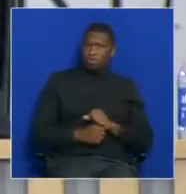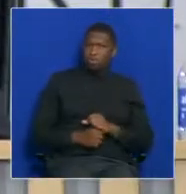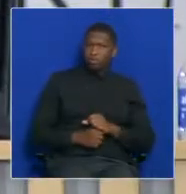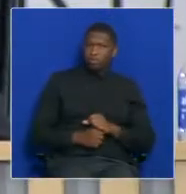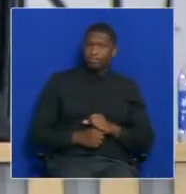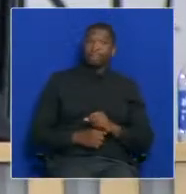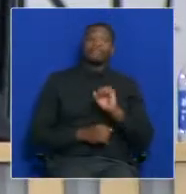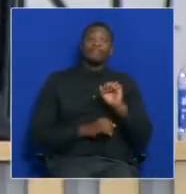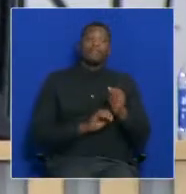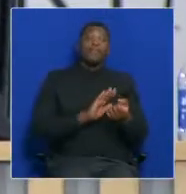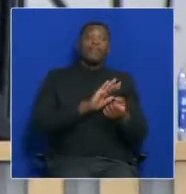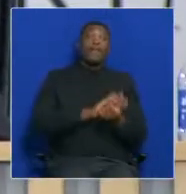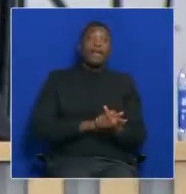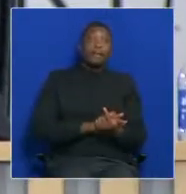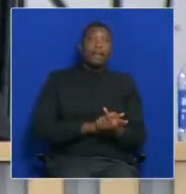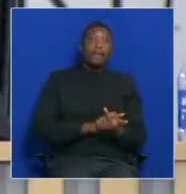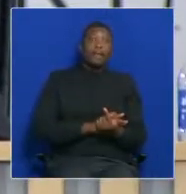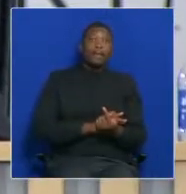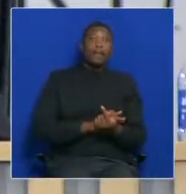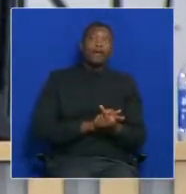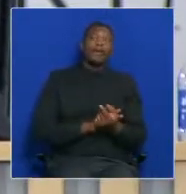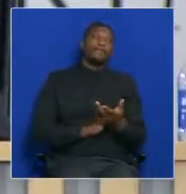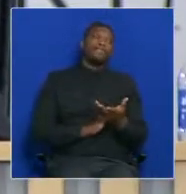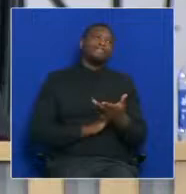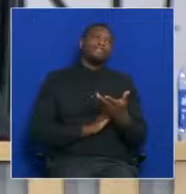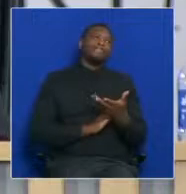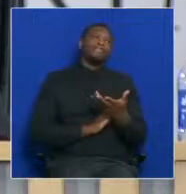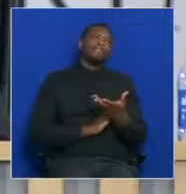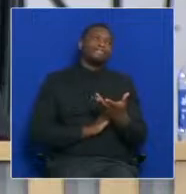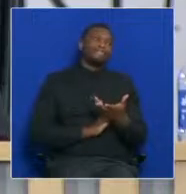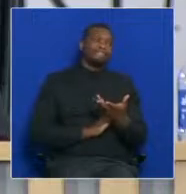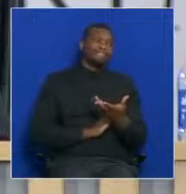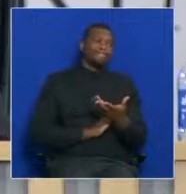happened on the